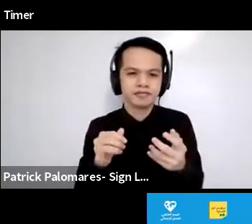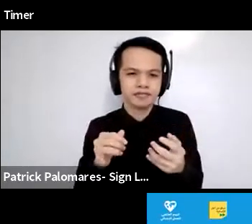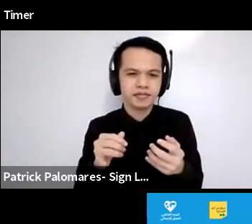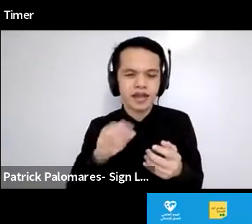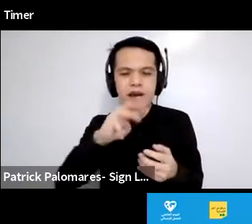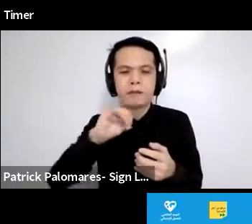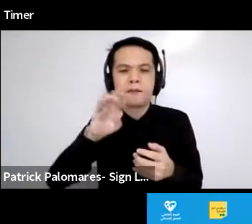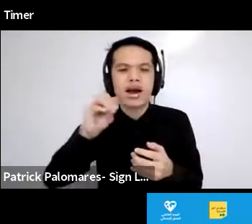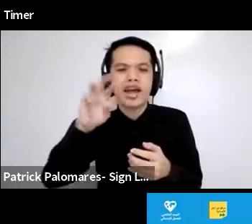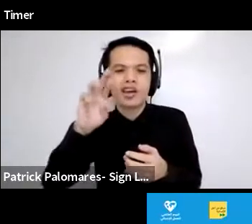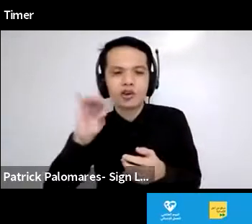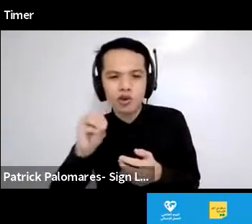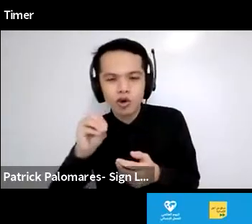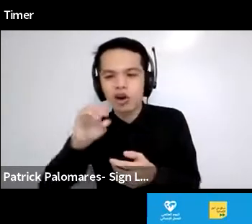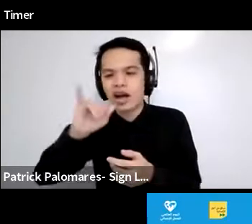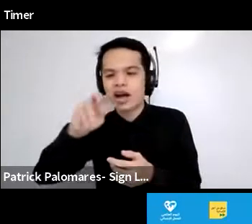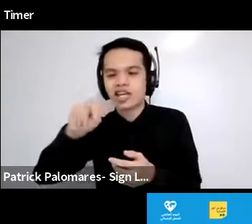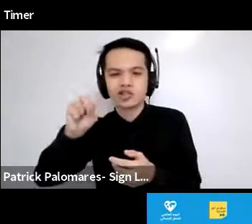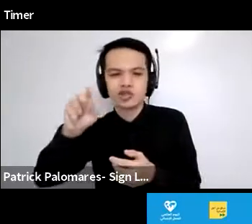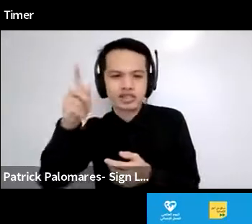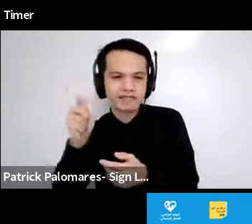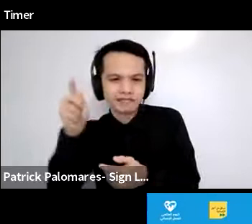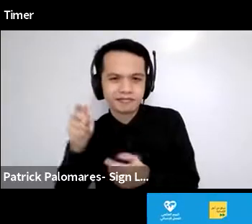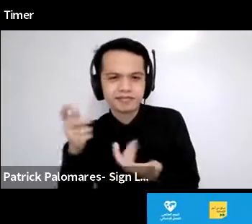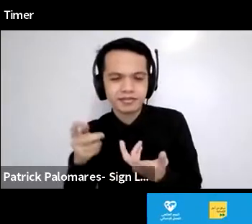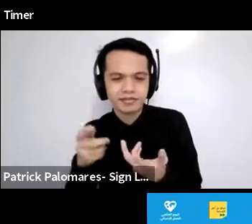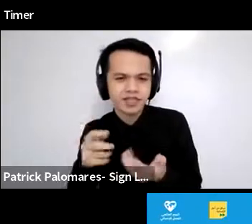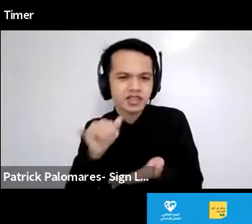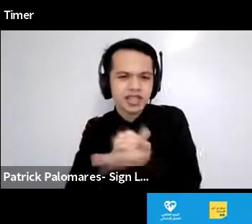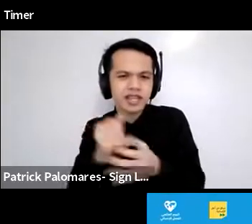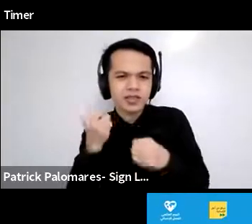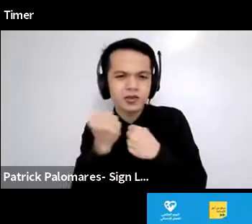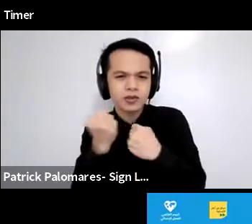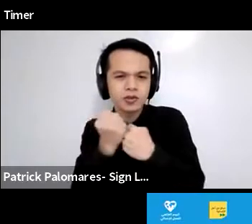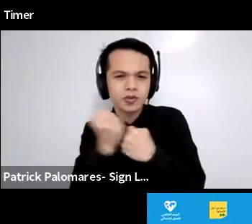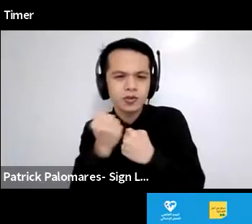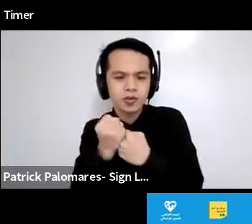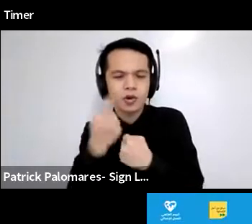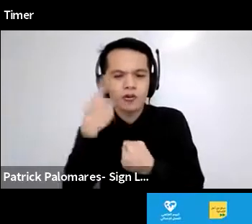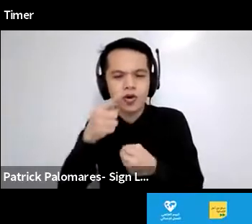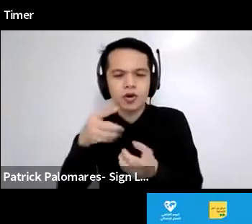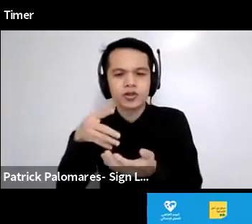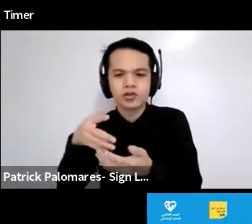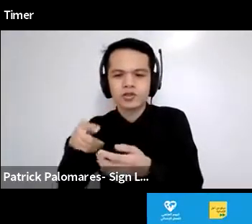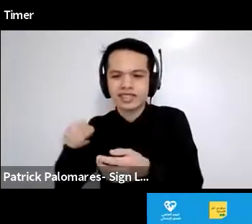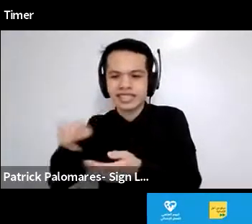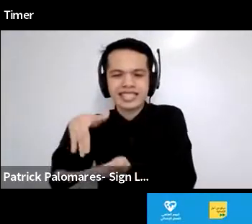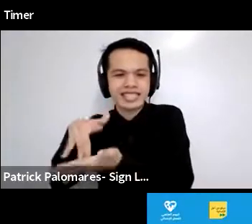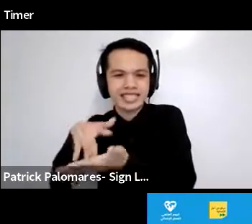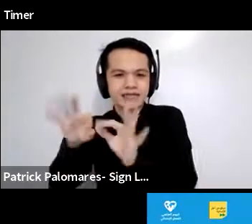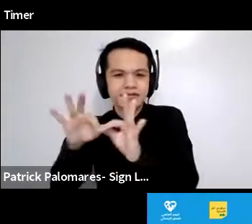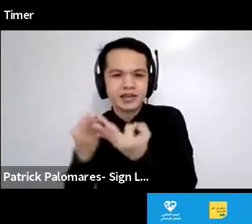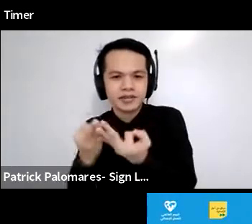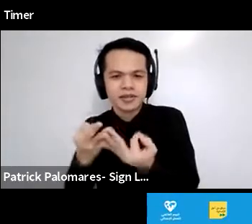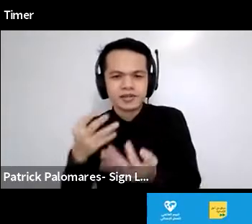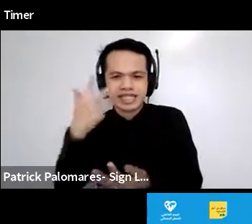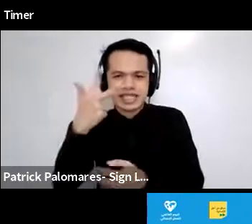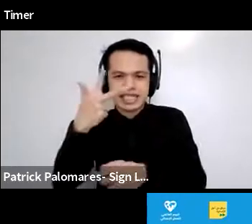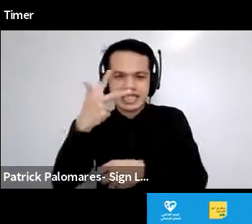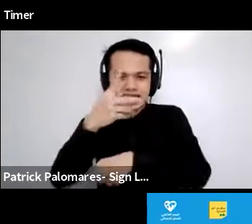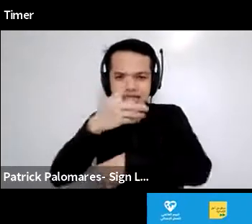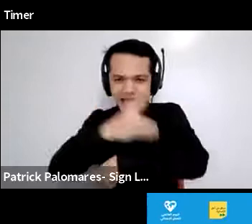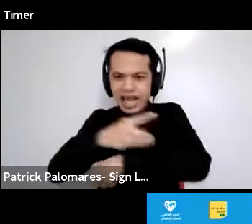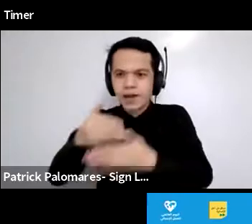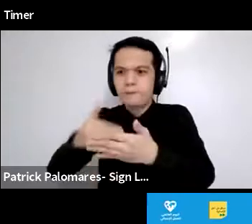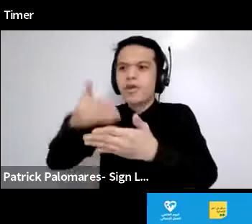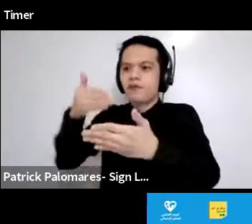So this already supports vulnerable families like 3 days before, you know, an event,